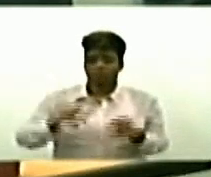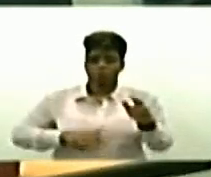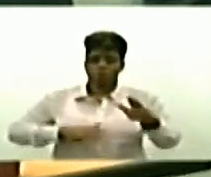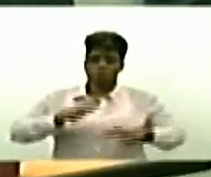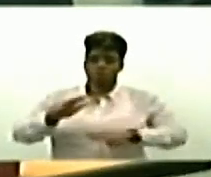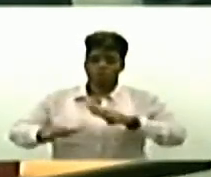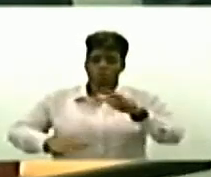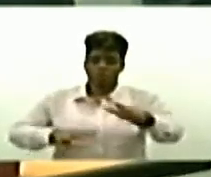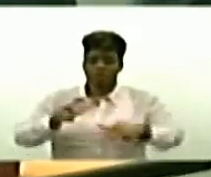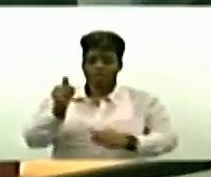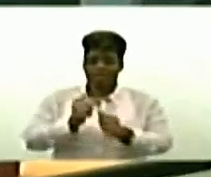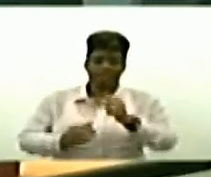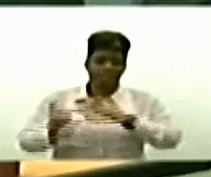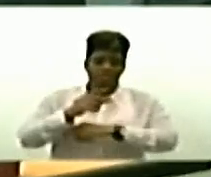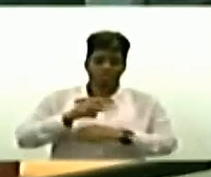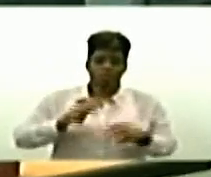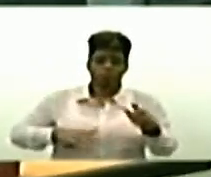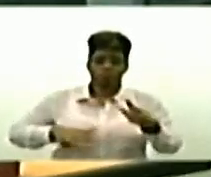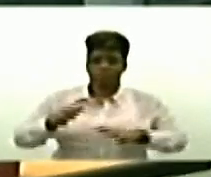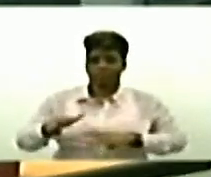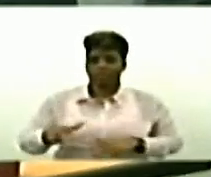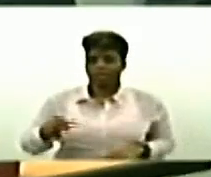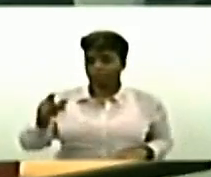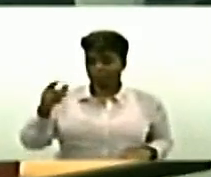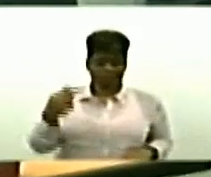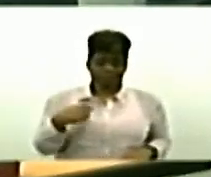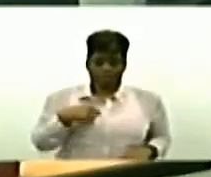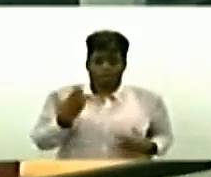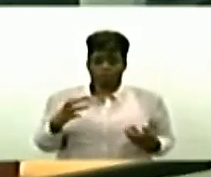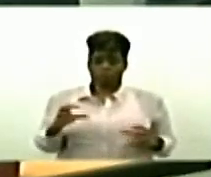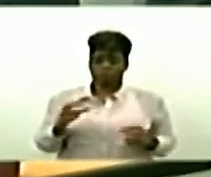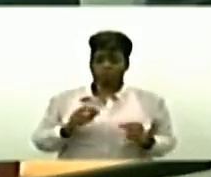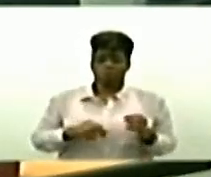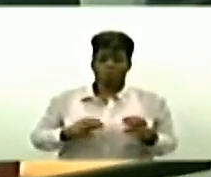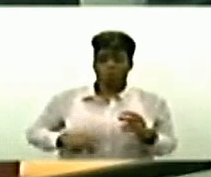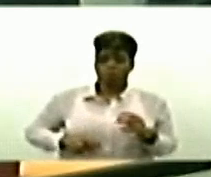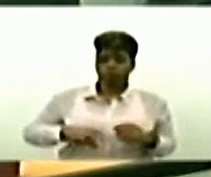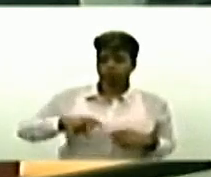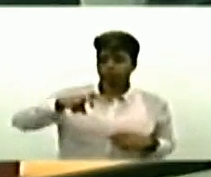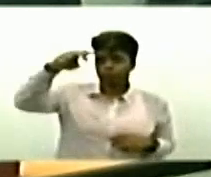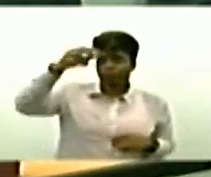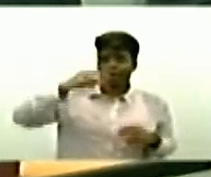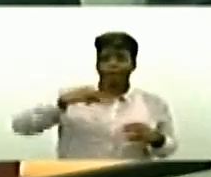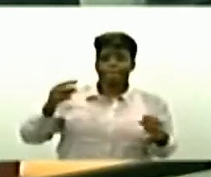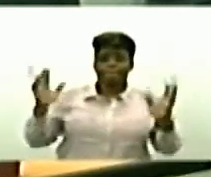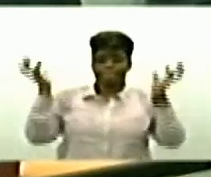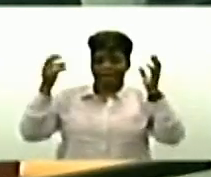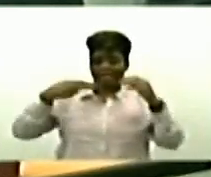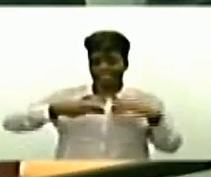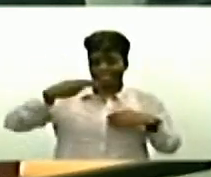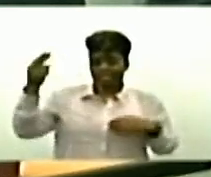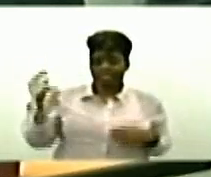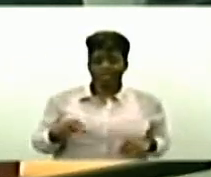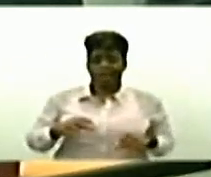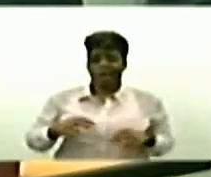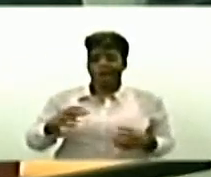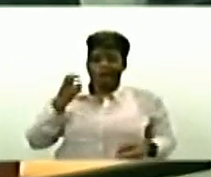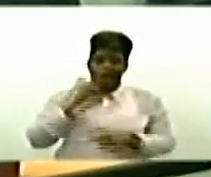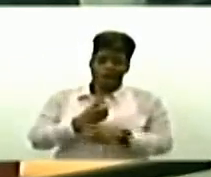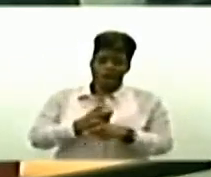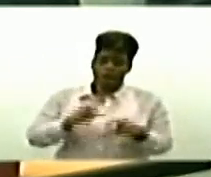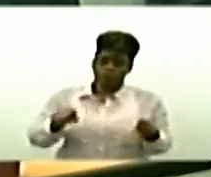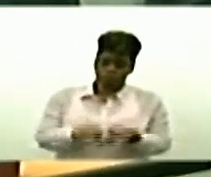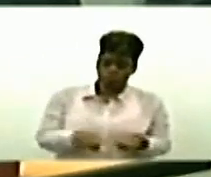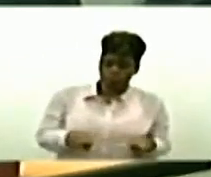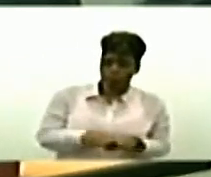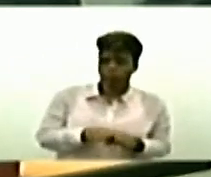up and down. I mean, I wouldn't want to be walking up and down Market Hill in a stiff shoe, a leather sole